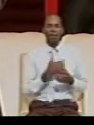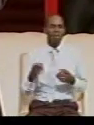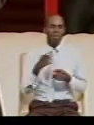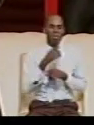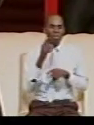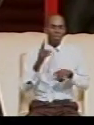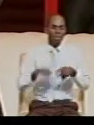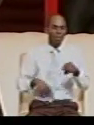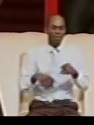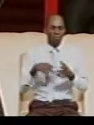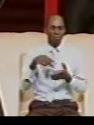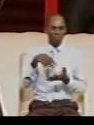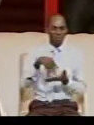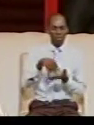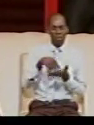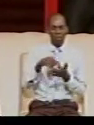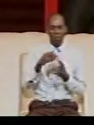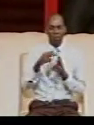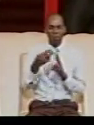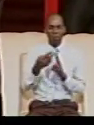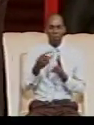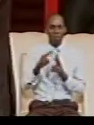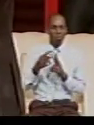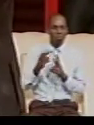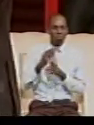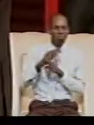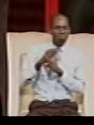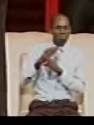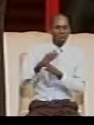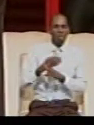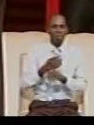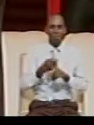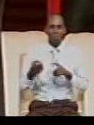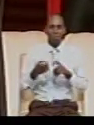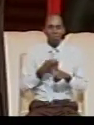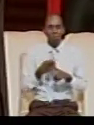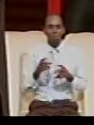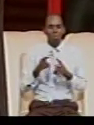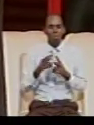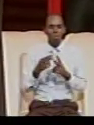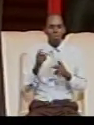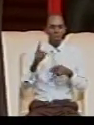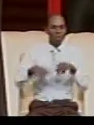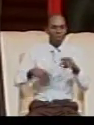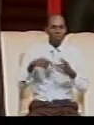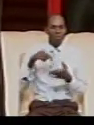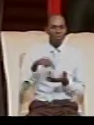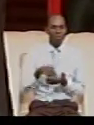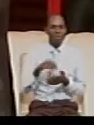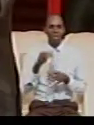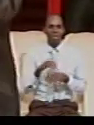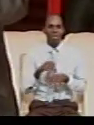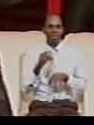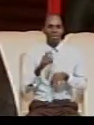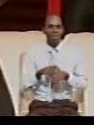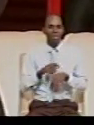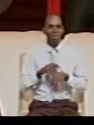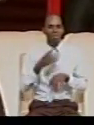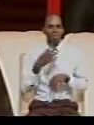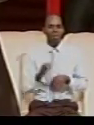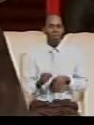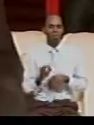withstand persecution, or they cannot stand at the time of temptation, and